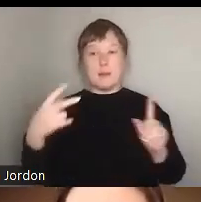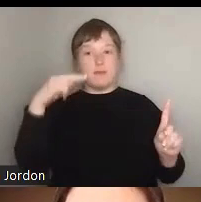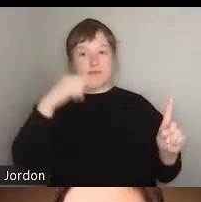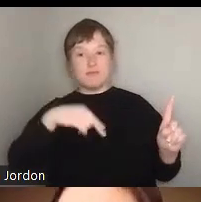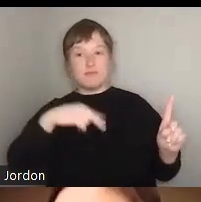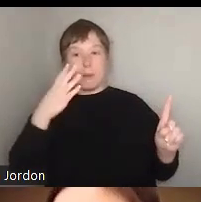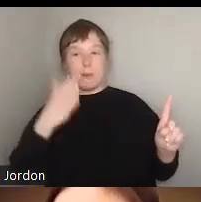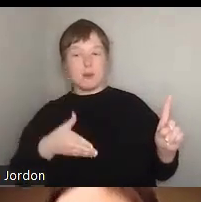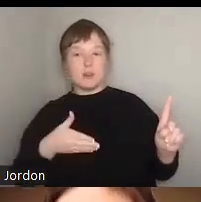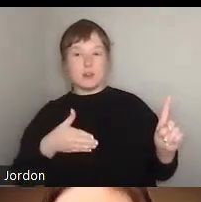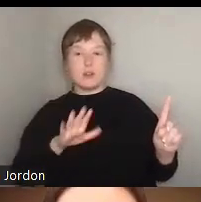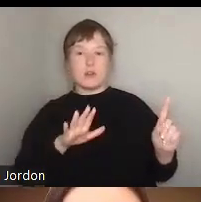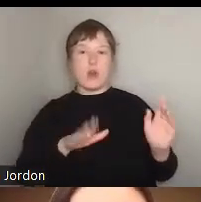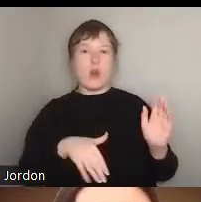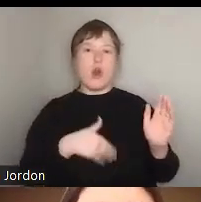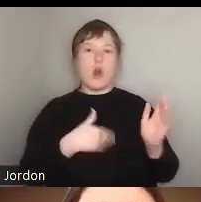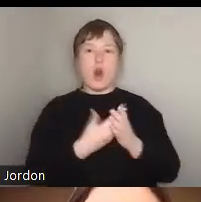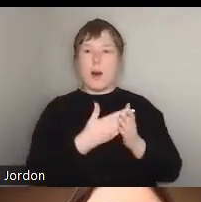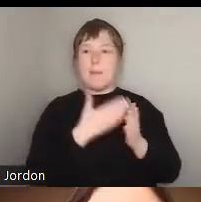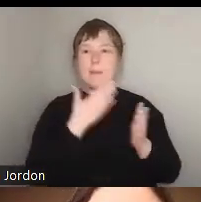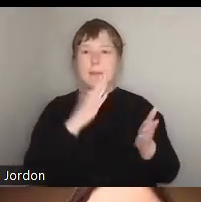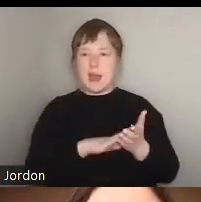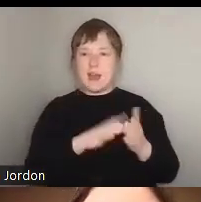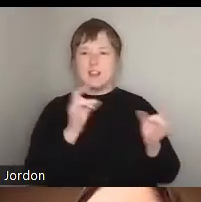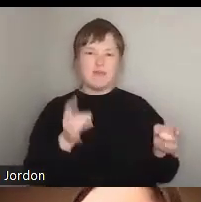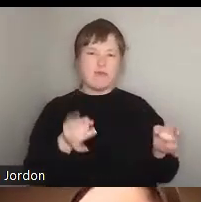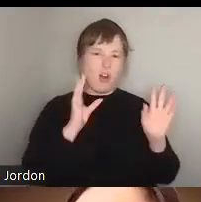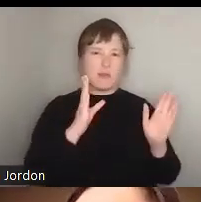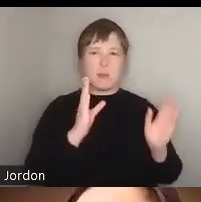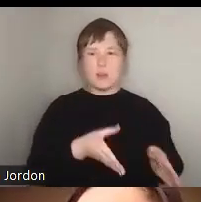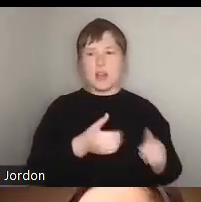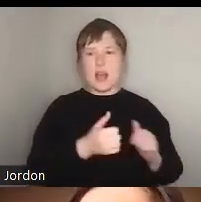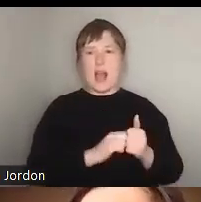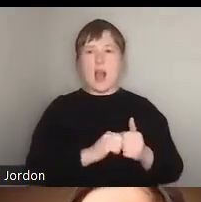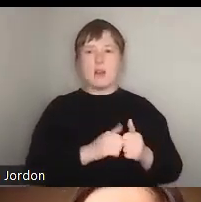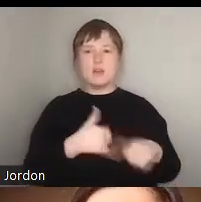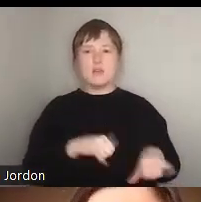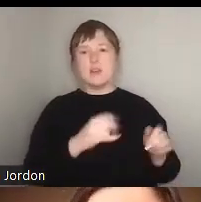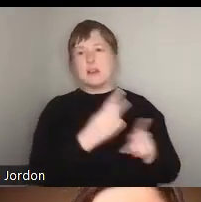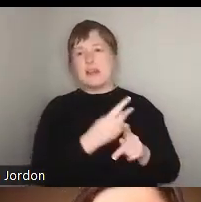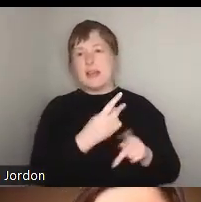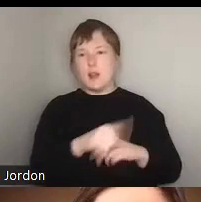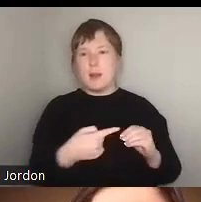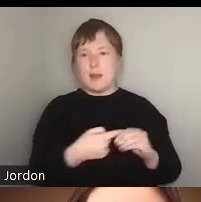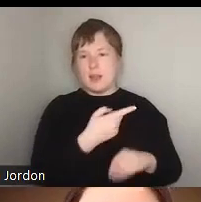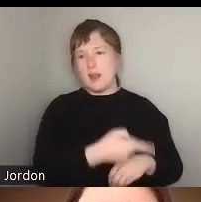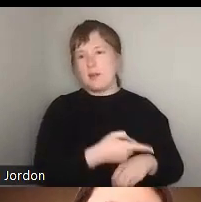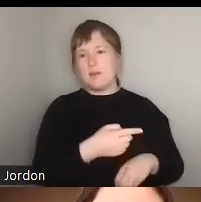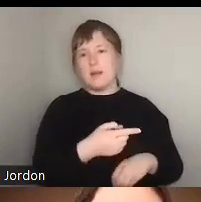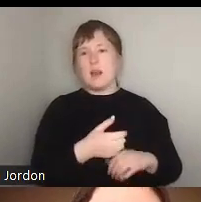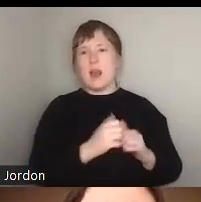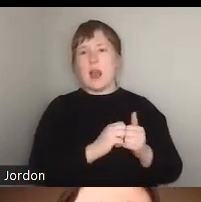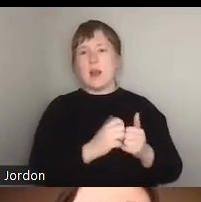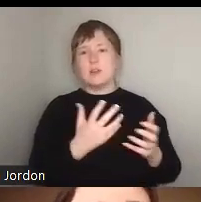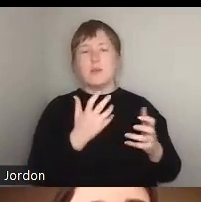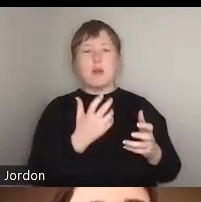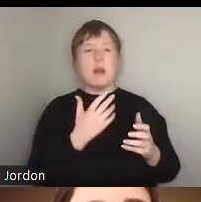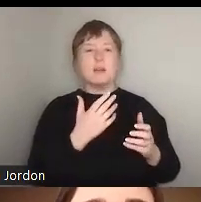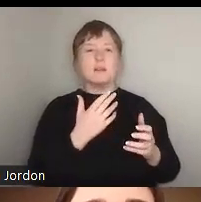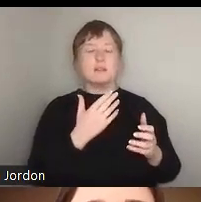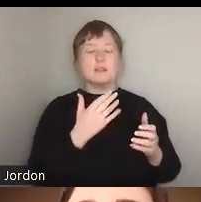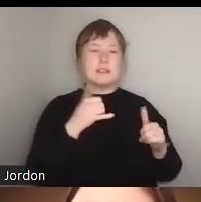just being all bad. There's this horrible, evil person. How is it that you can still care about them? How is it that you still want to stay in this